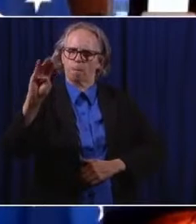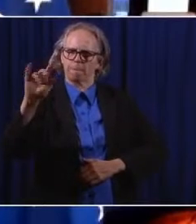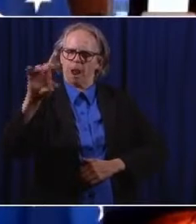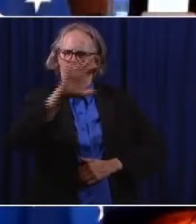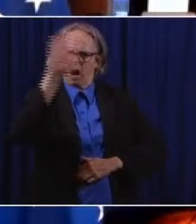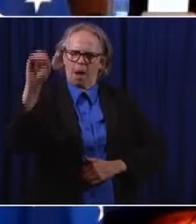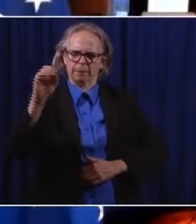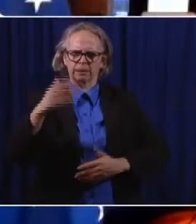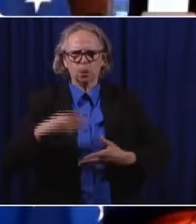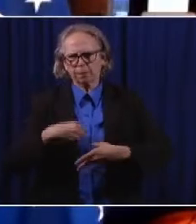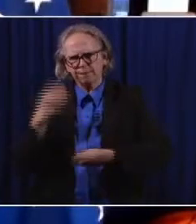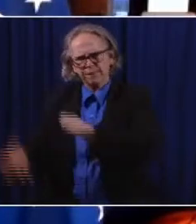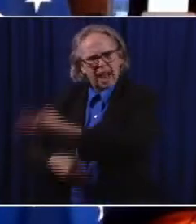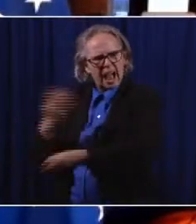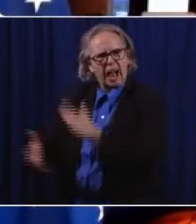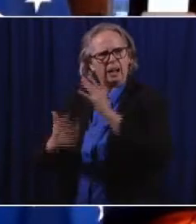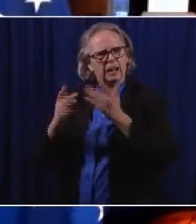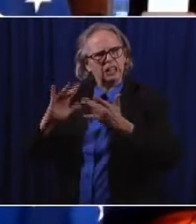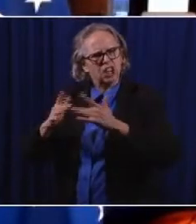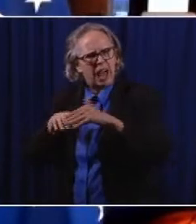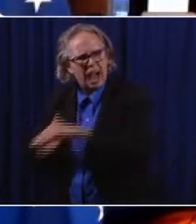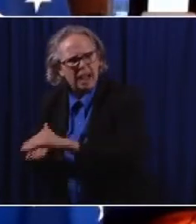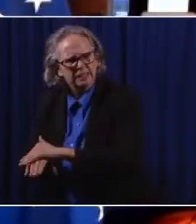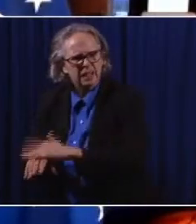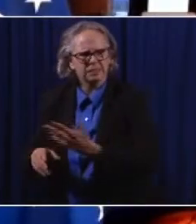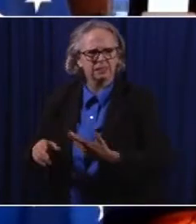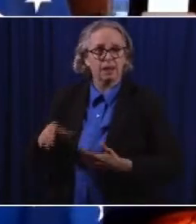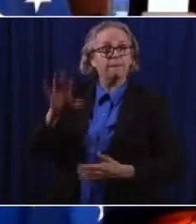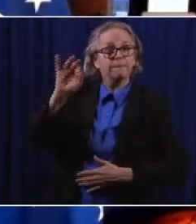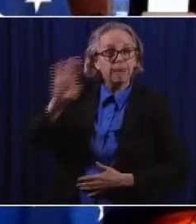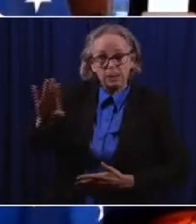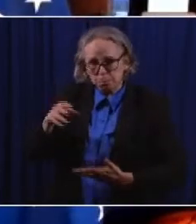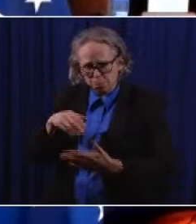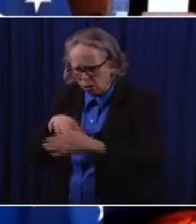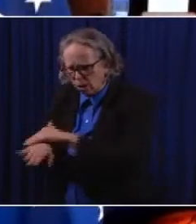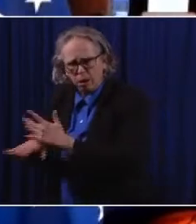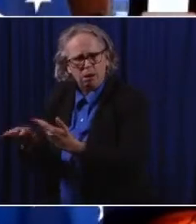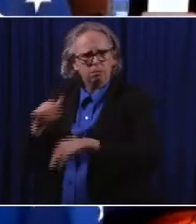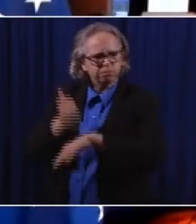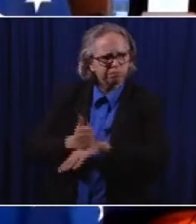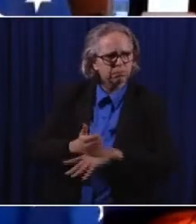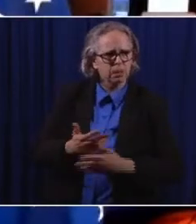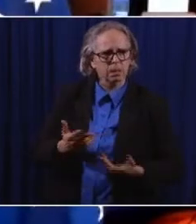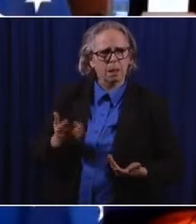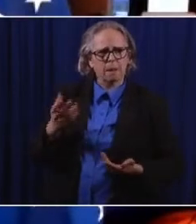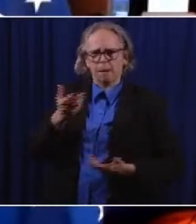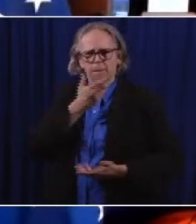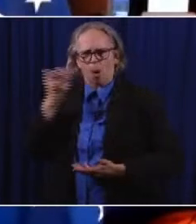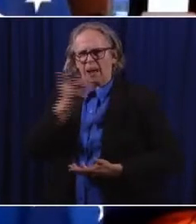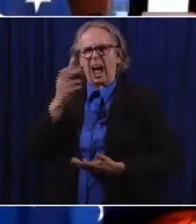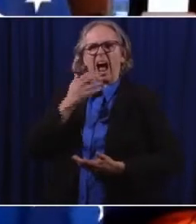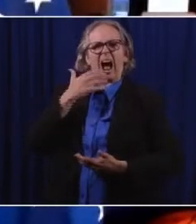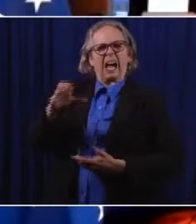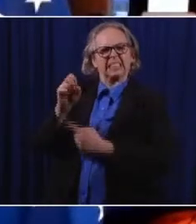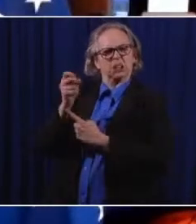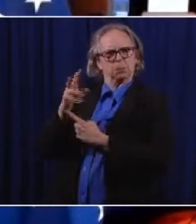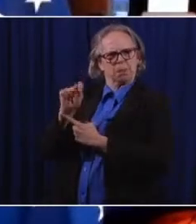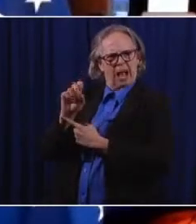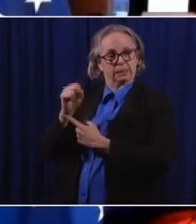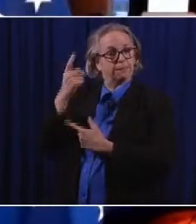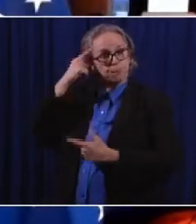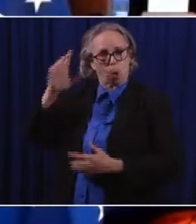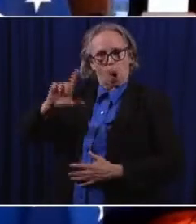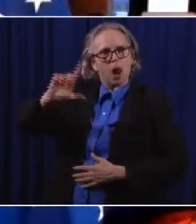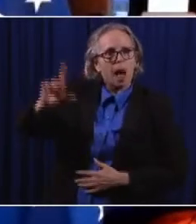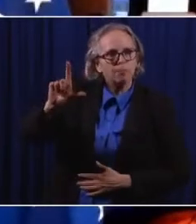resources. Facebook is providing these mobile hotspots at no cost to the libraries along with 6 months of unlimited